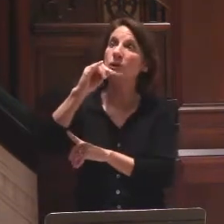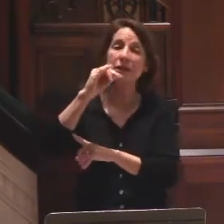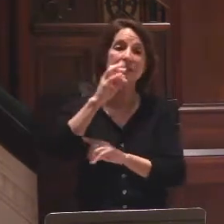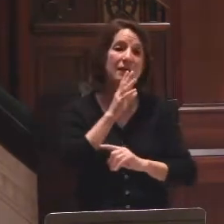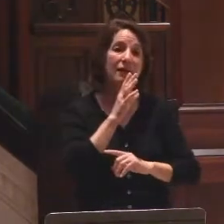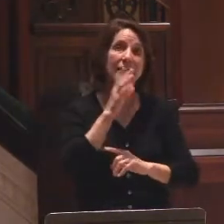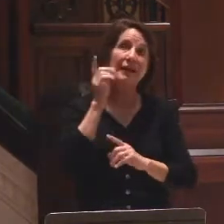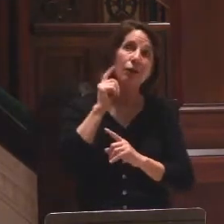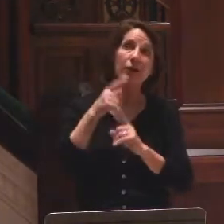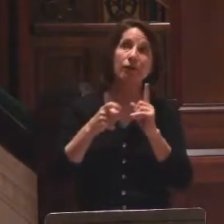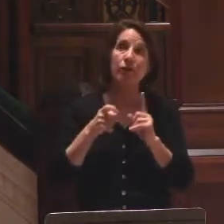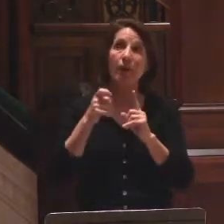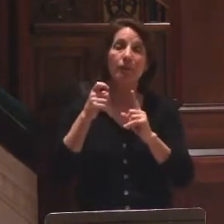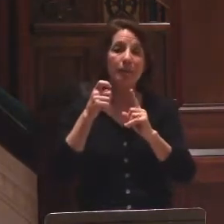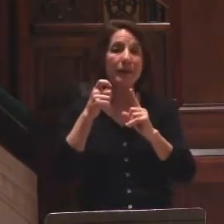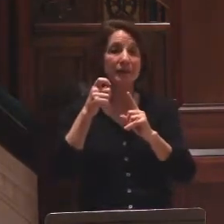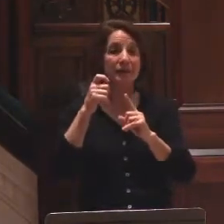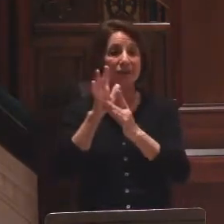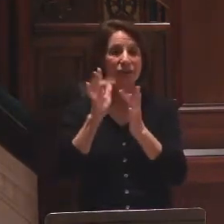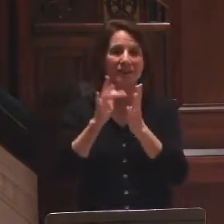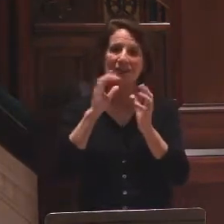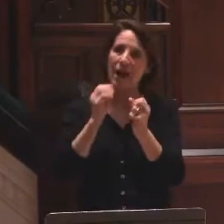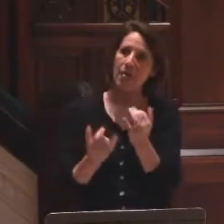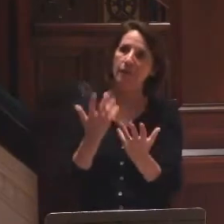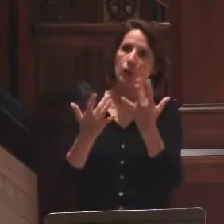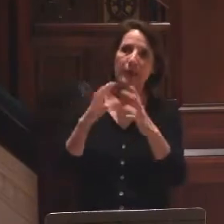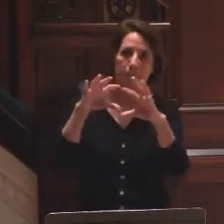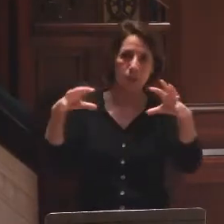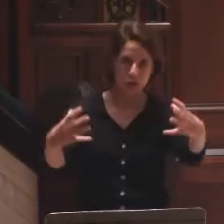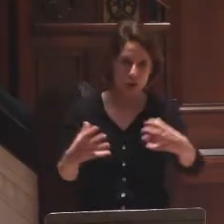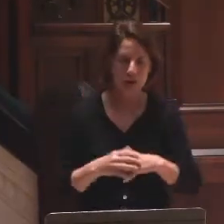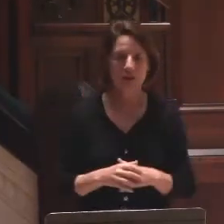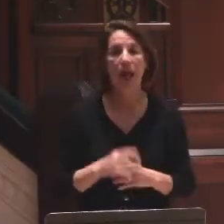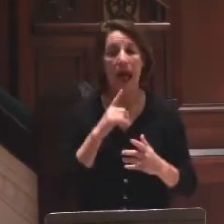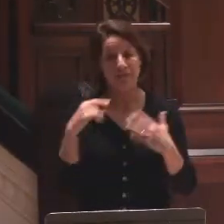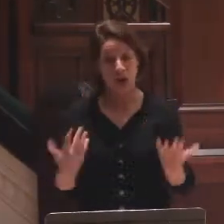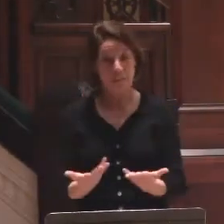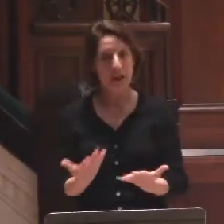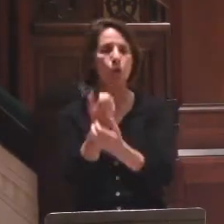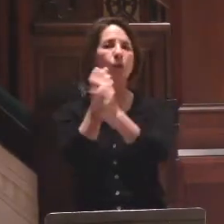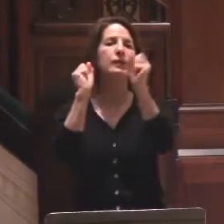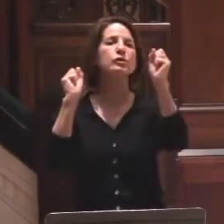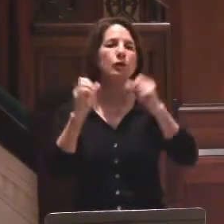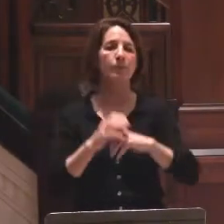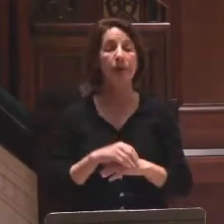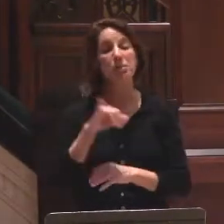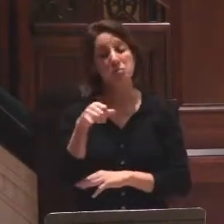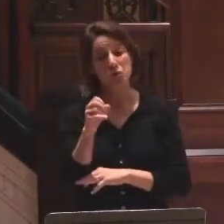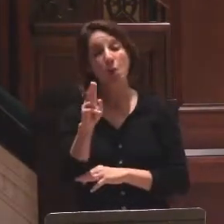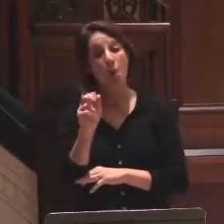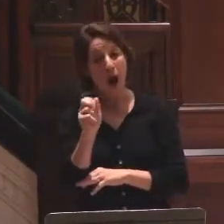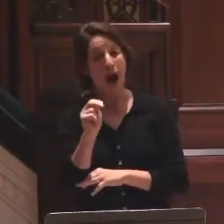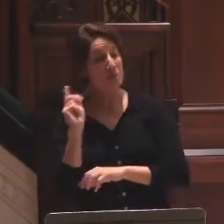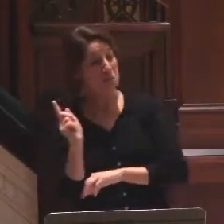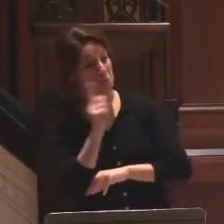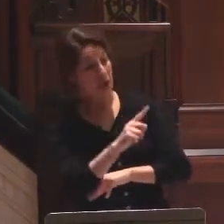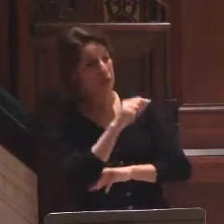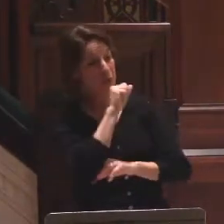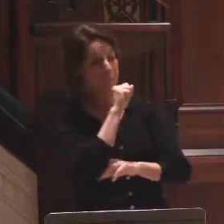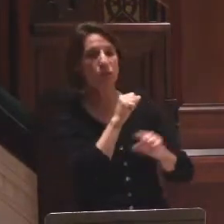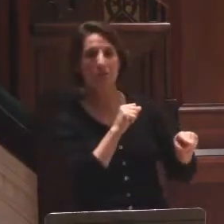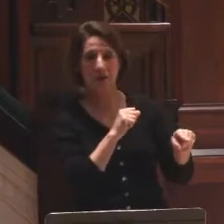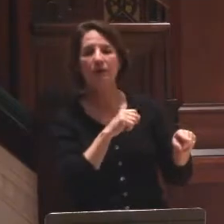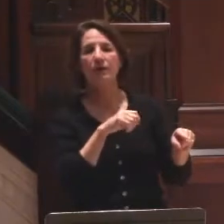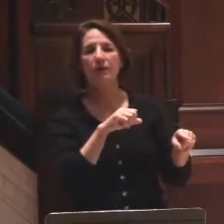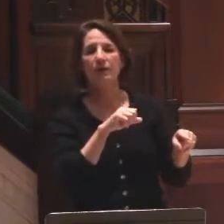my people's cry, and I've come to restore and rescue you." So Juan Diego went, as he was told, to the bishop. Of course, the